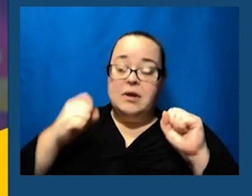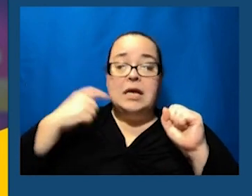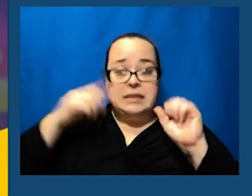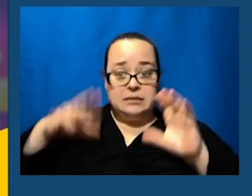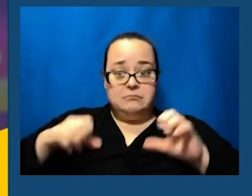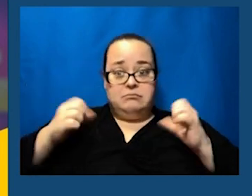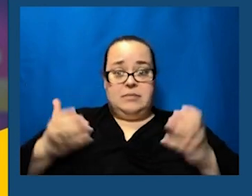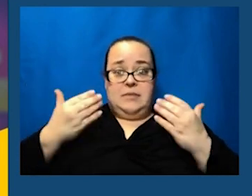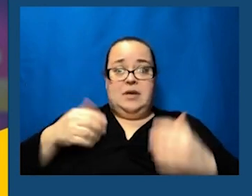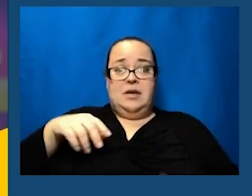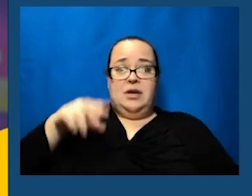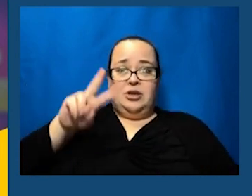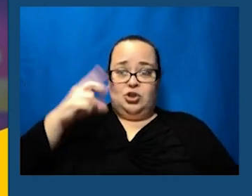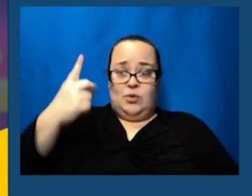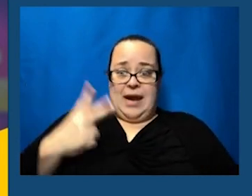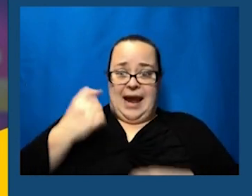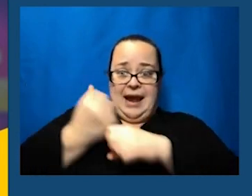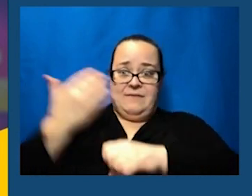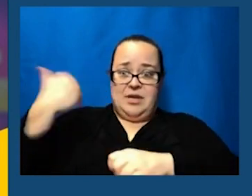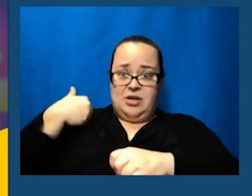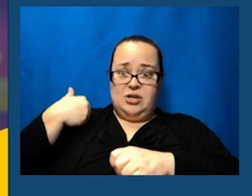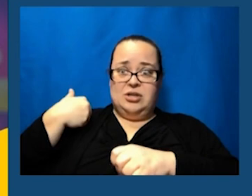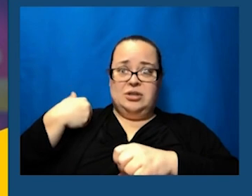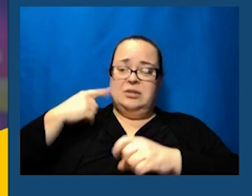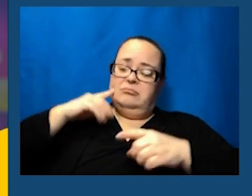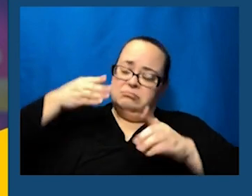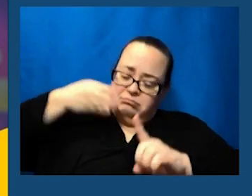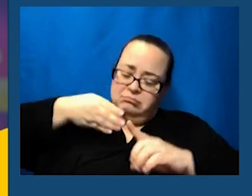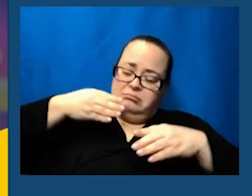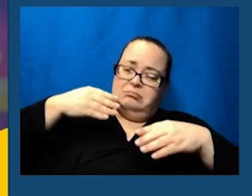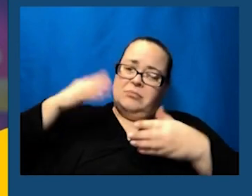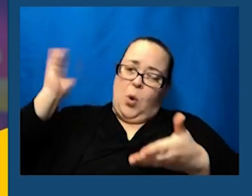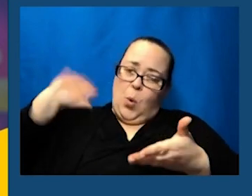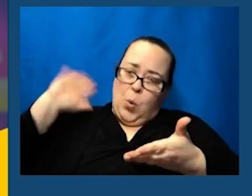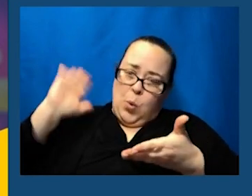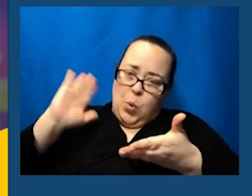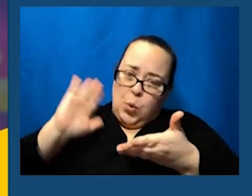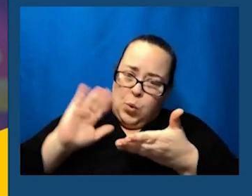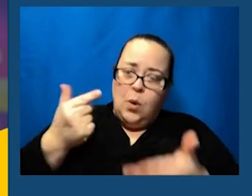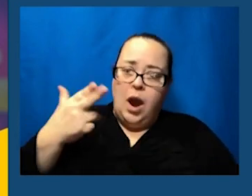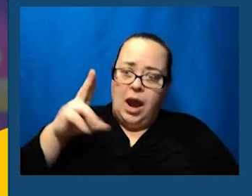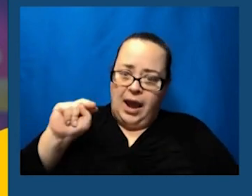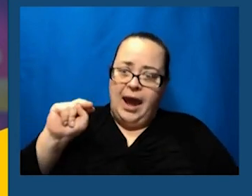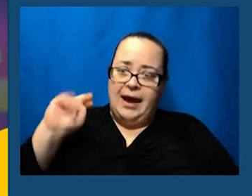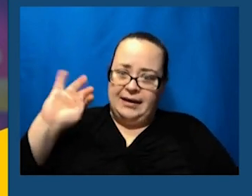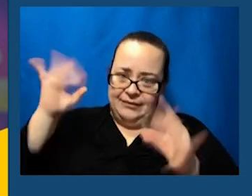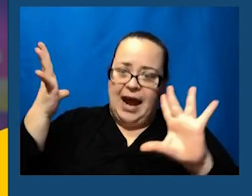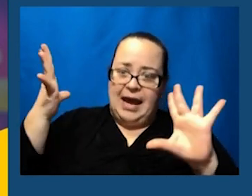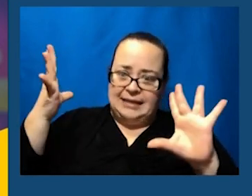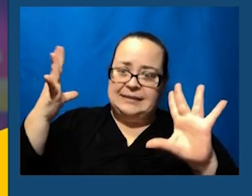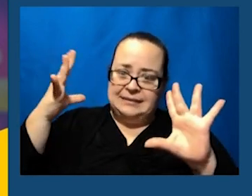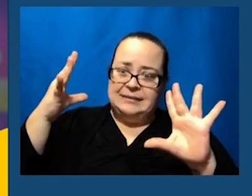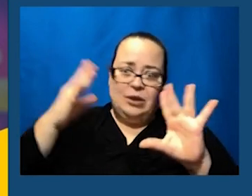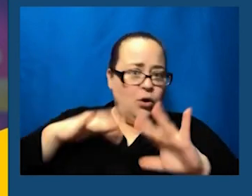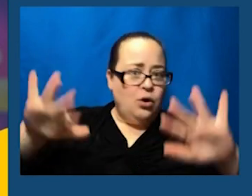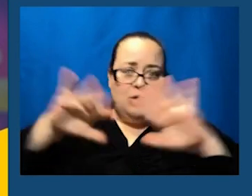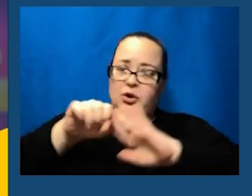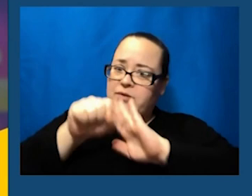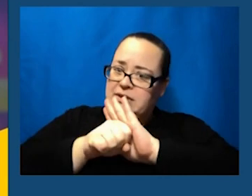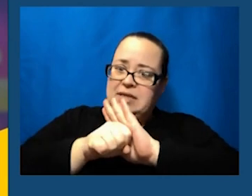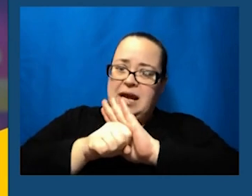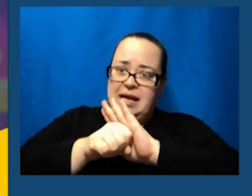lot of work to drive down gun violence across the state. And I was just in speaking to our mayors, they know that we send our state